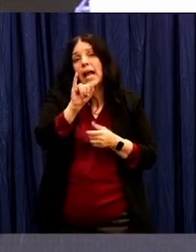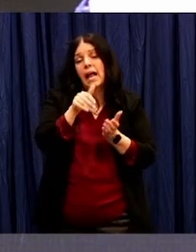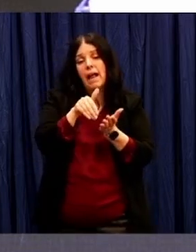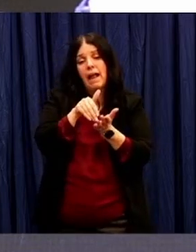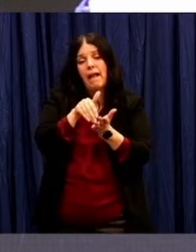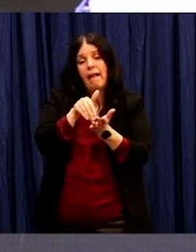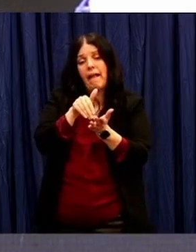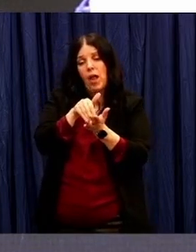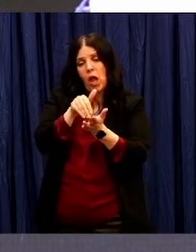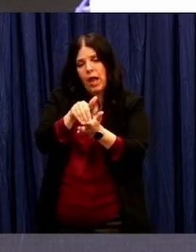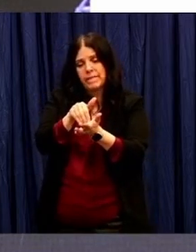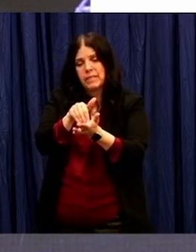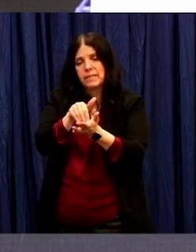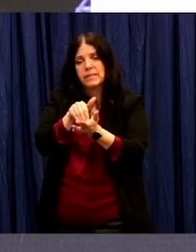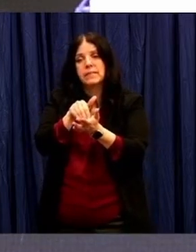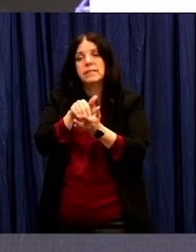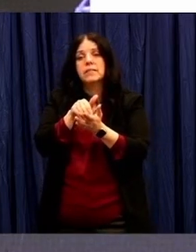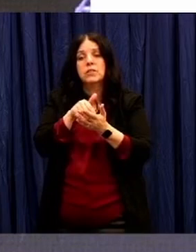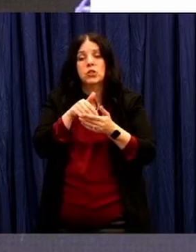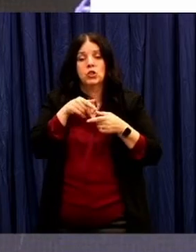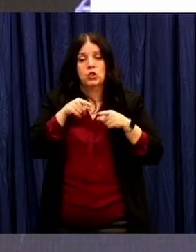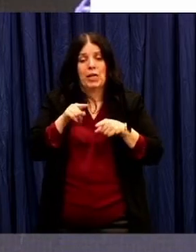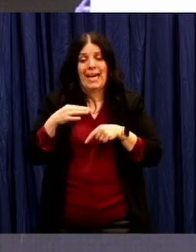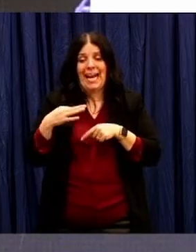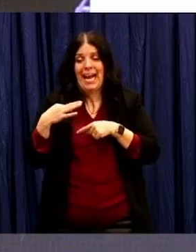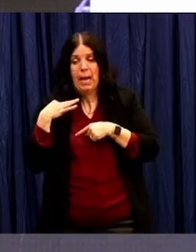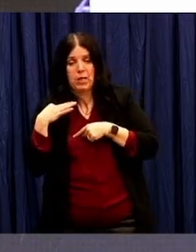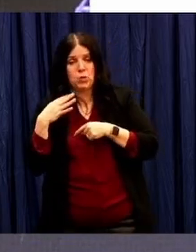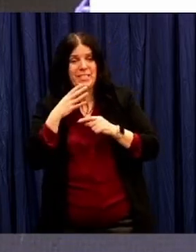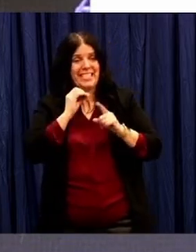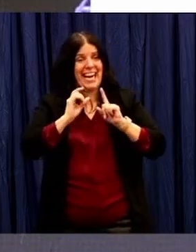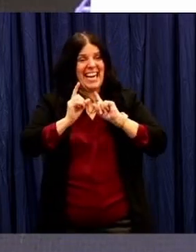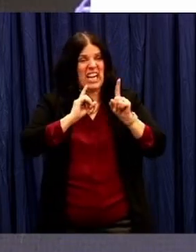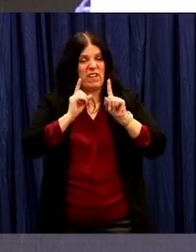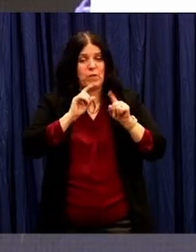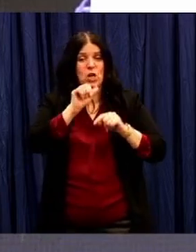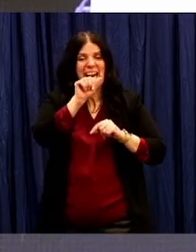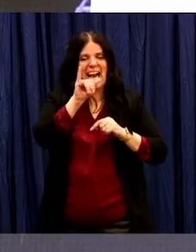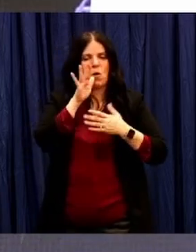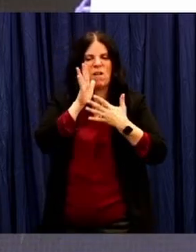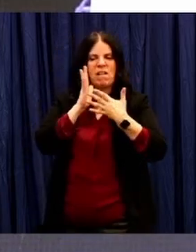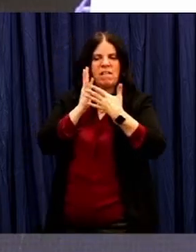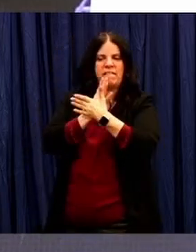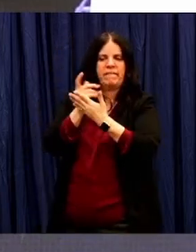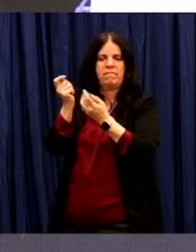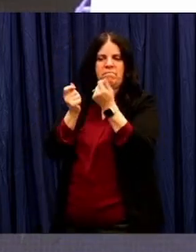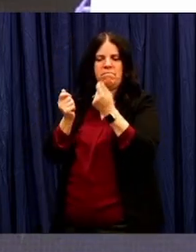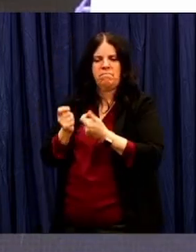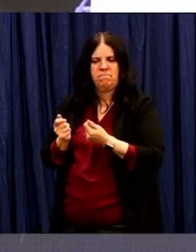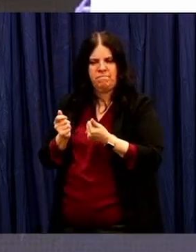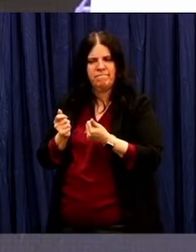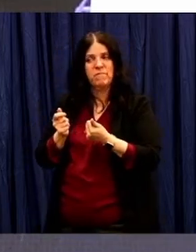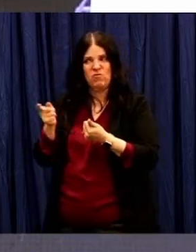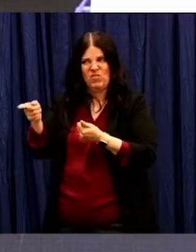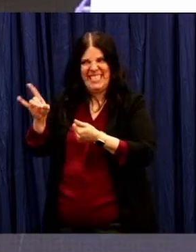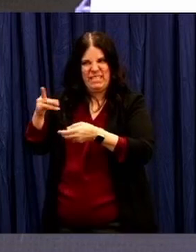through application and the interview process, as you had mentioned. How do we ensure this is resolved?